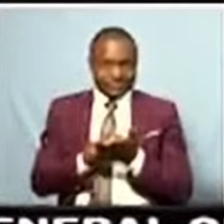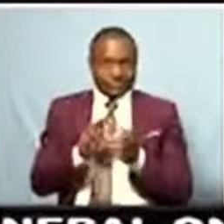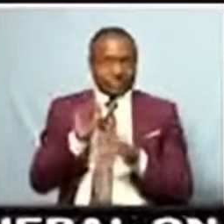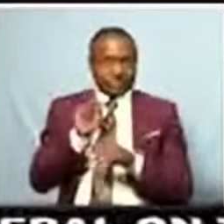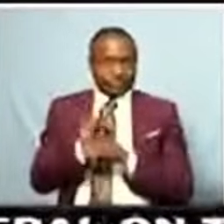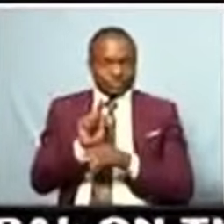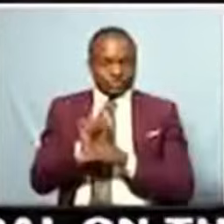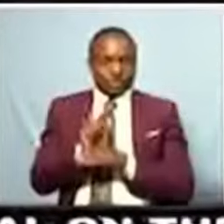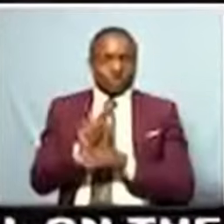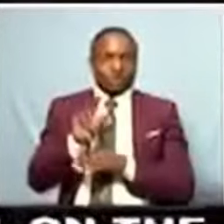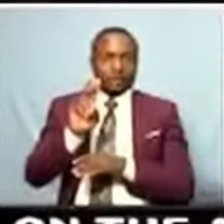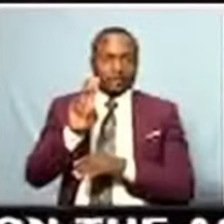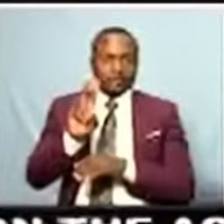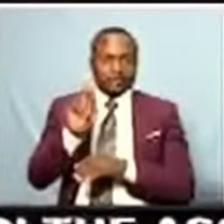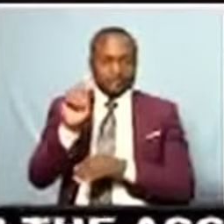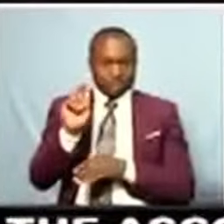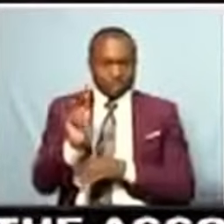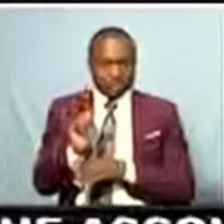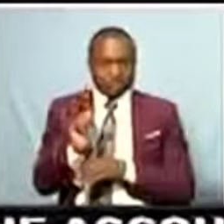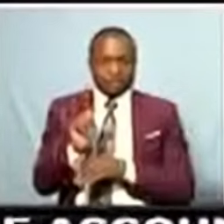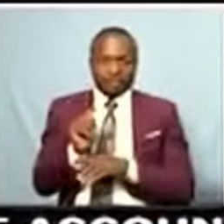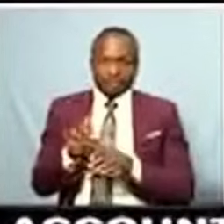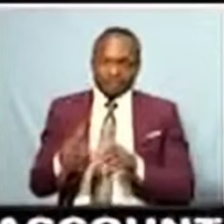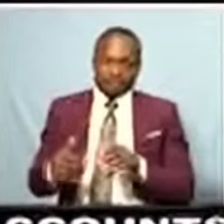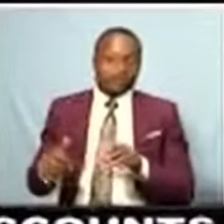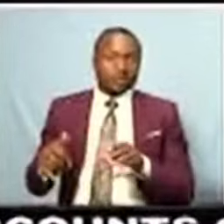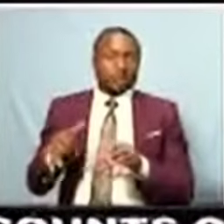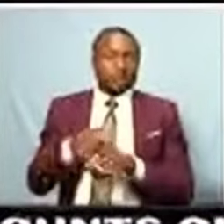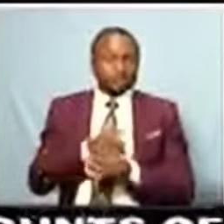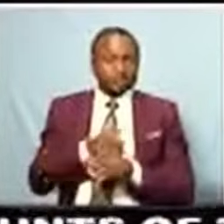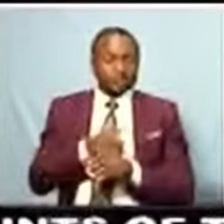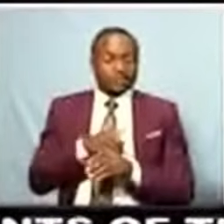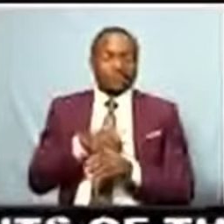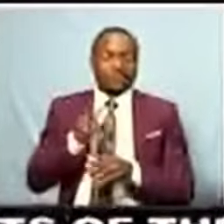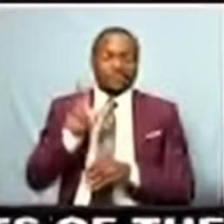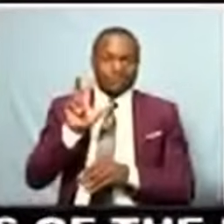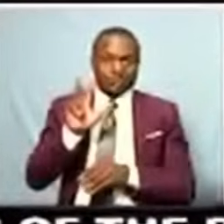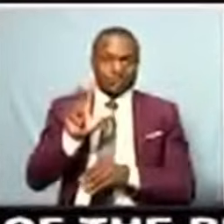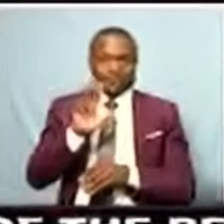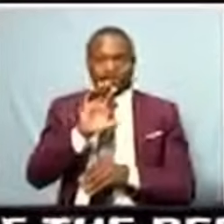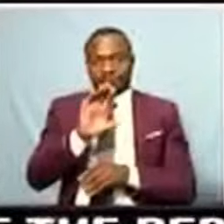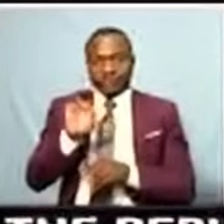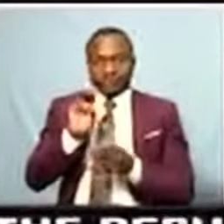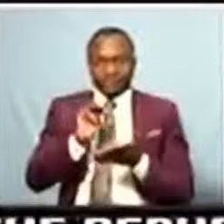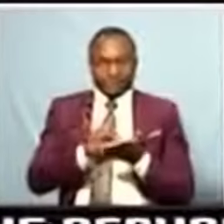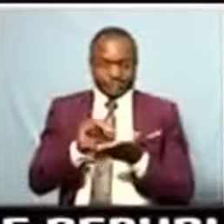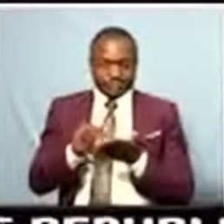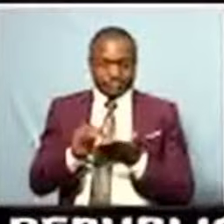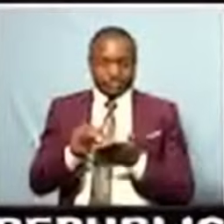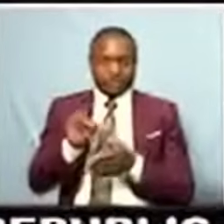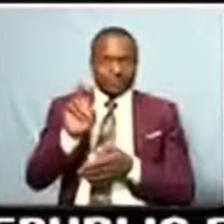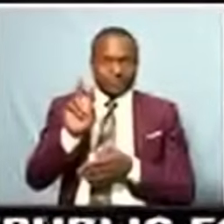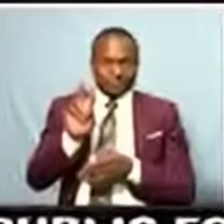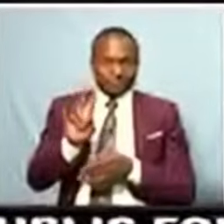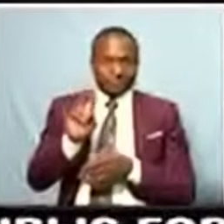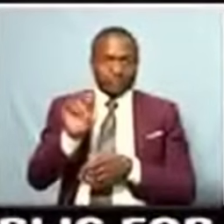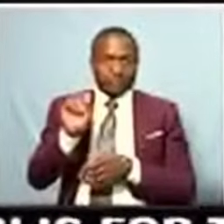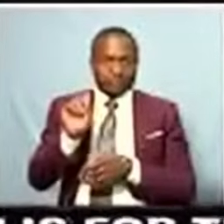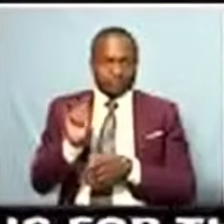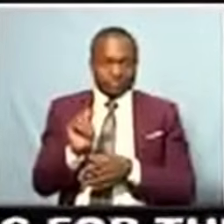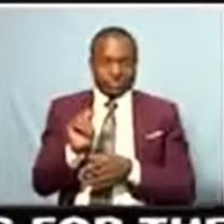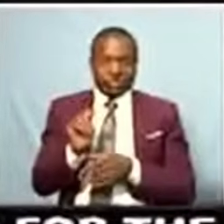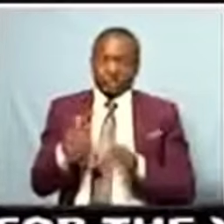project was VAT or VAT exclusive. So the whole 300 million was VAT